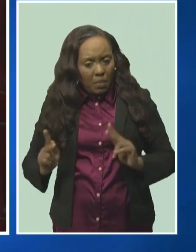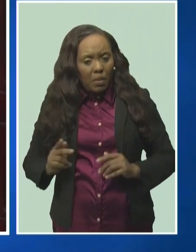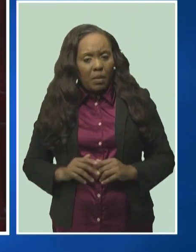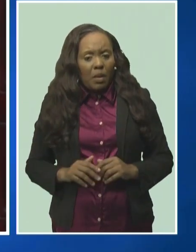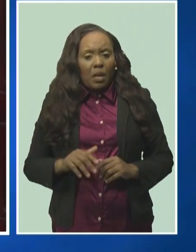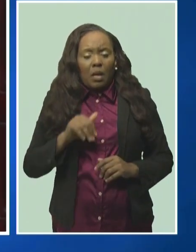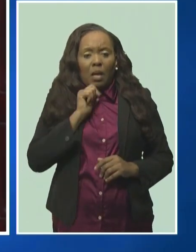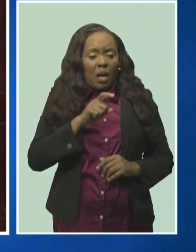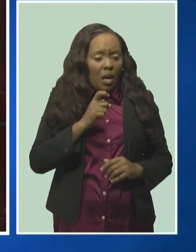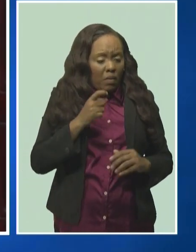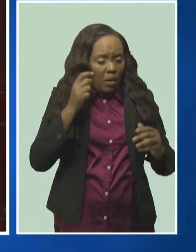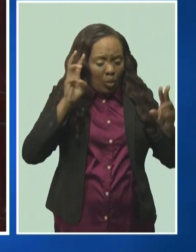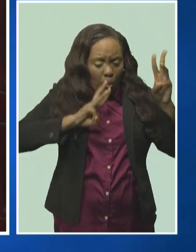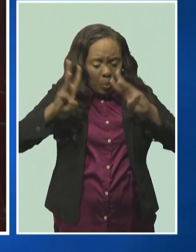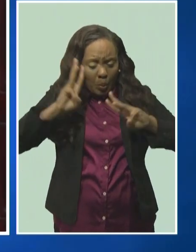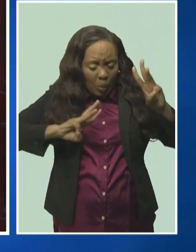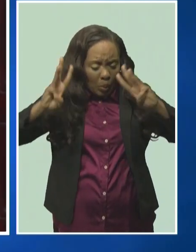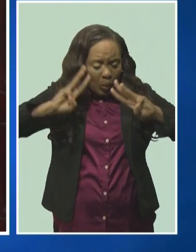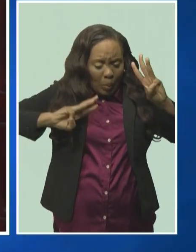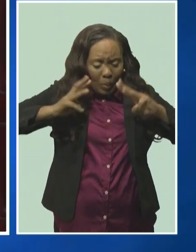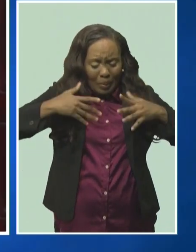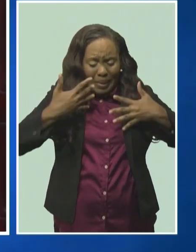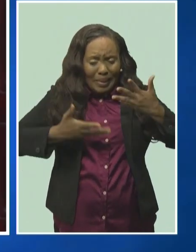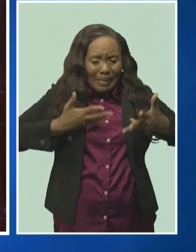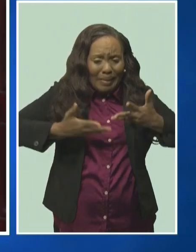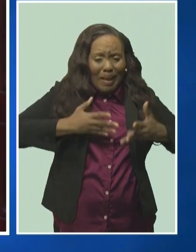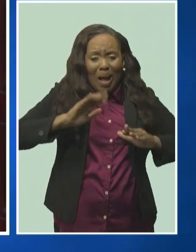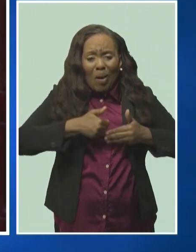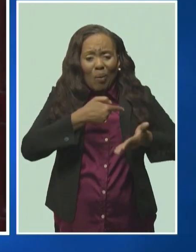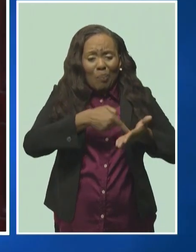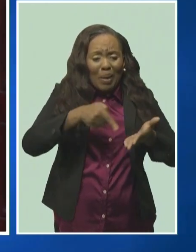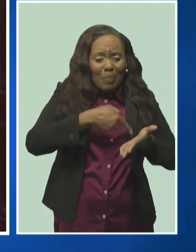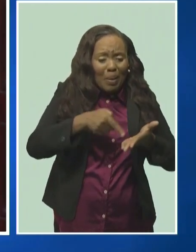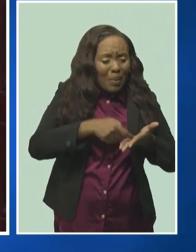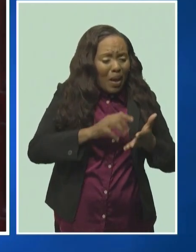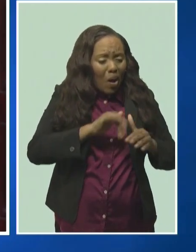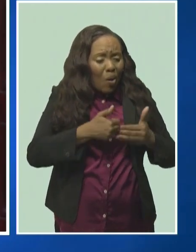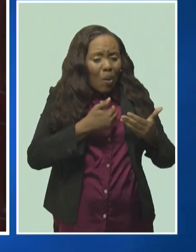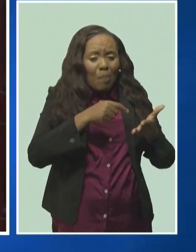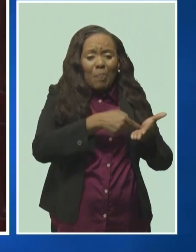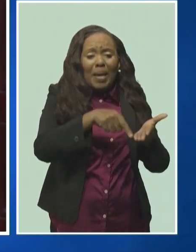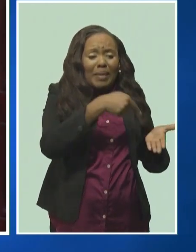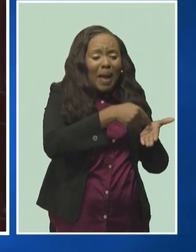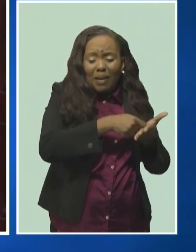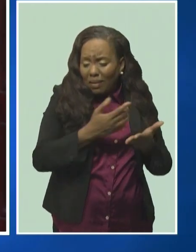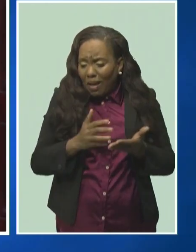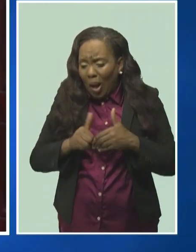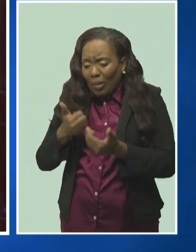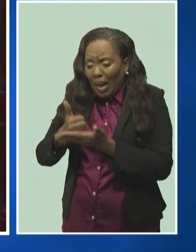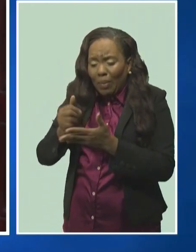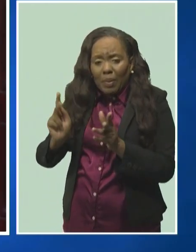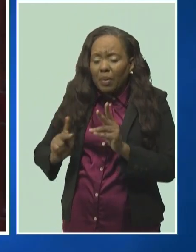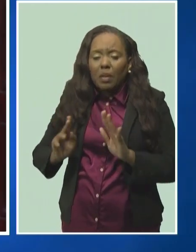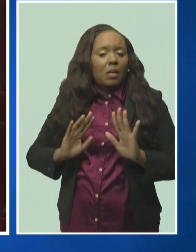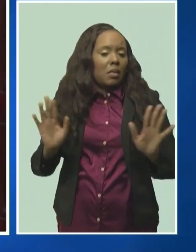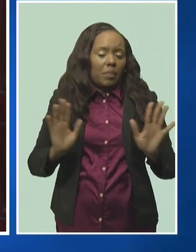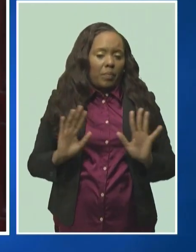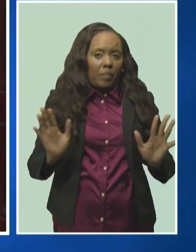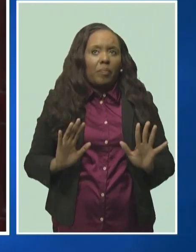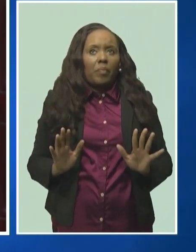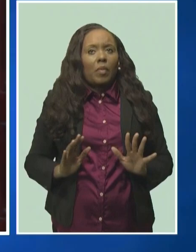to regroup, resuscitate, and to come again with a vibrancy so that Barbadians can